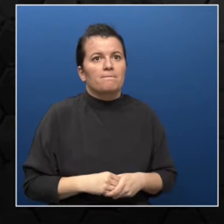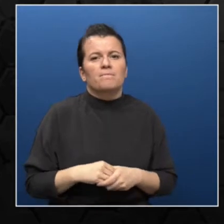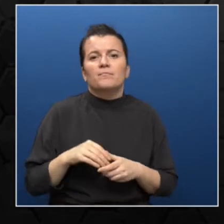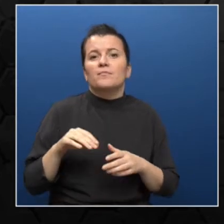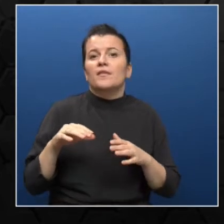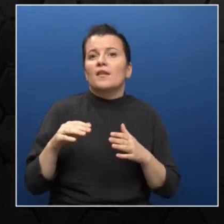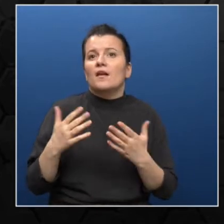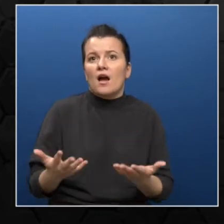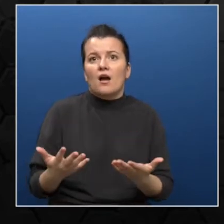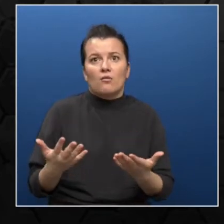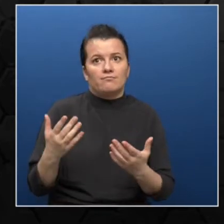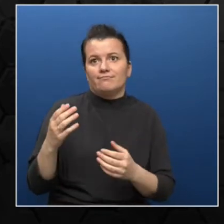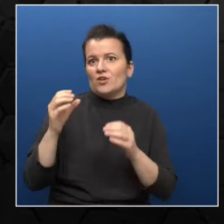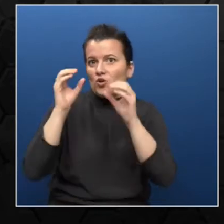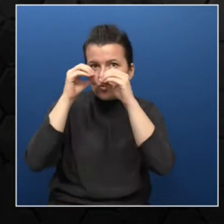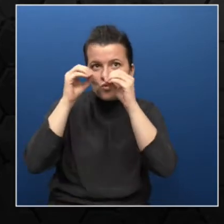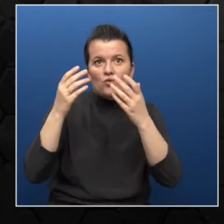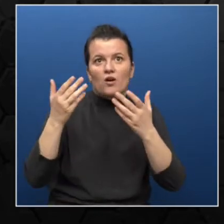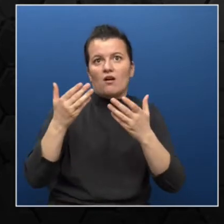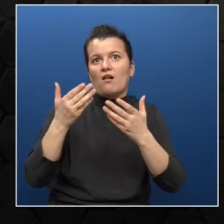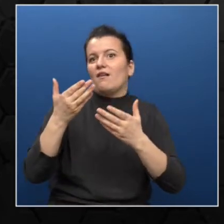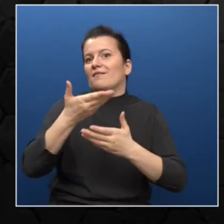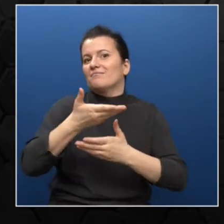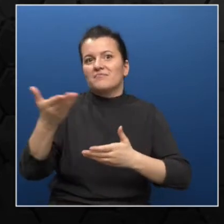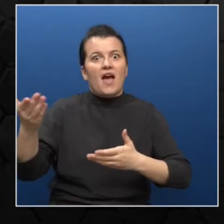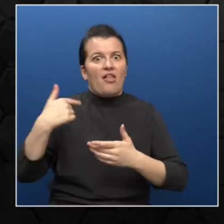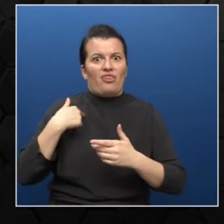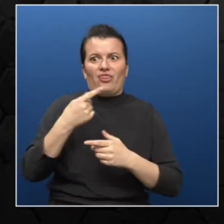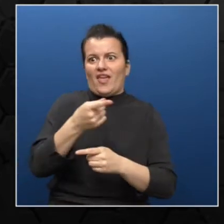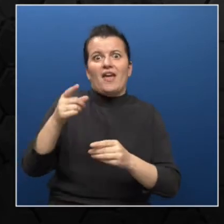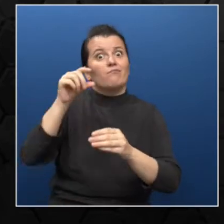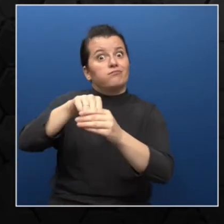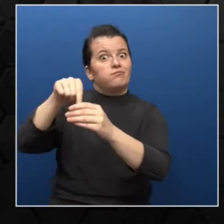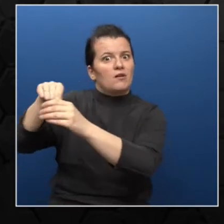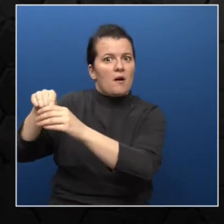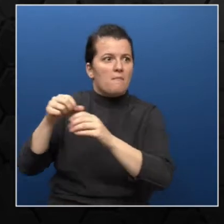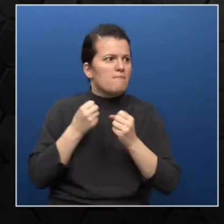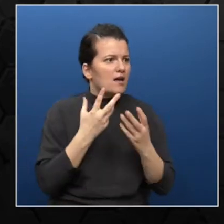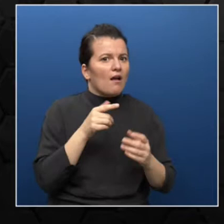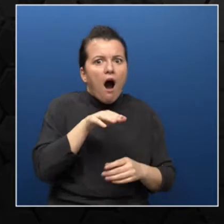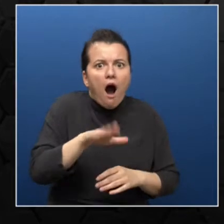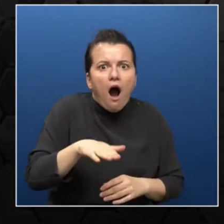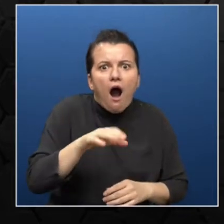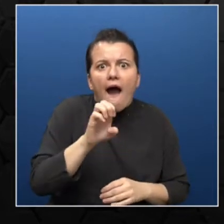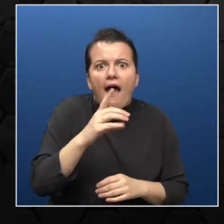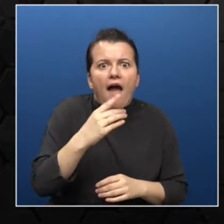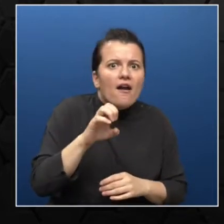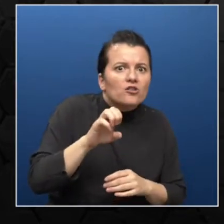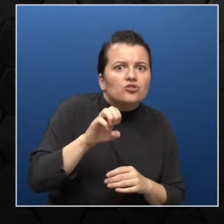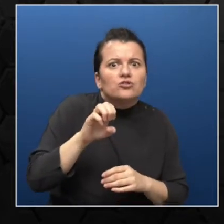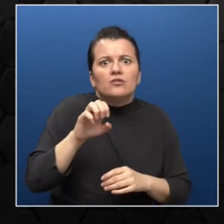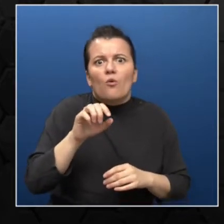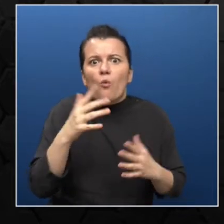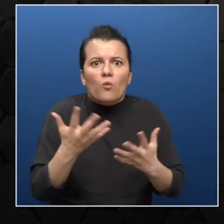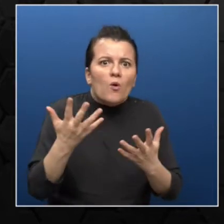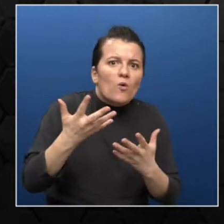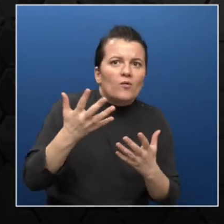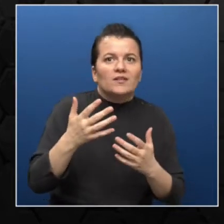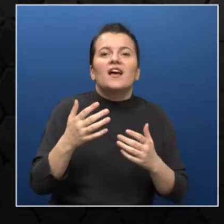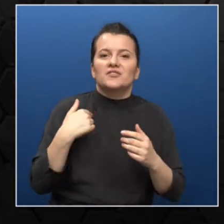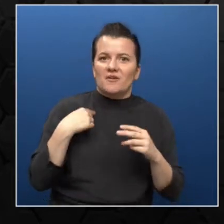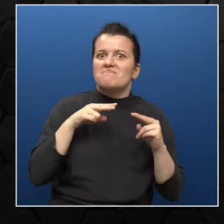big names in the field. And how they did that was, inculcate